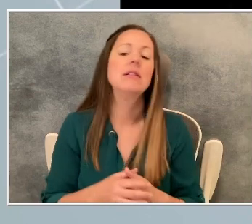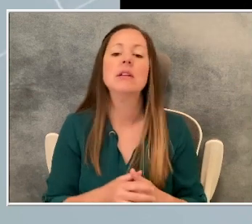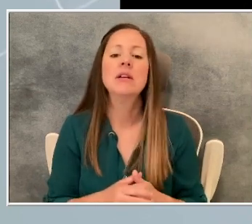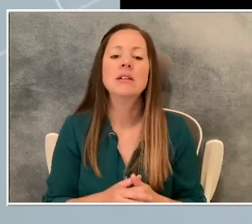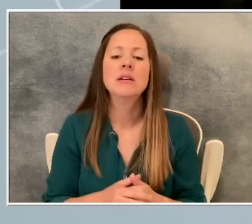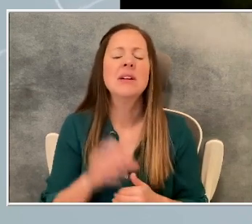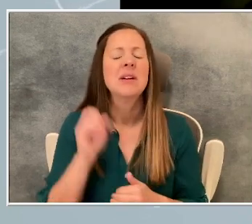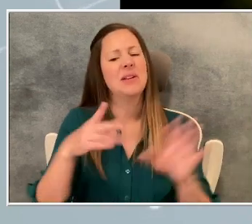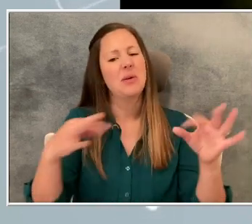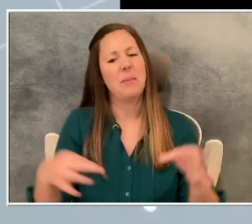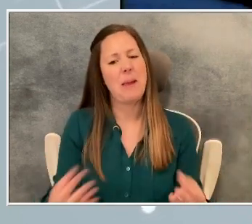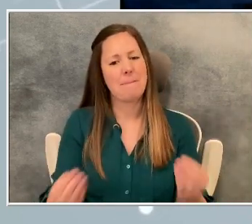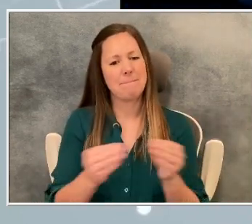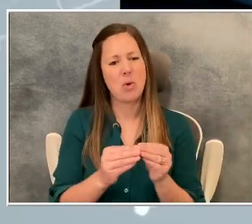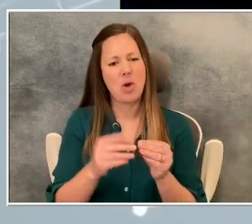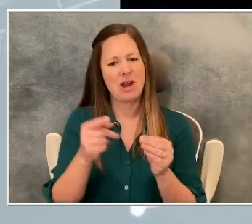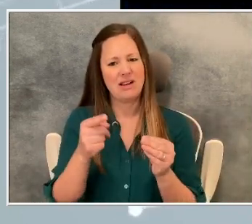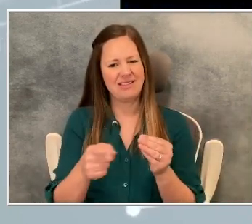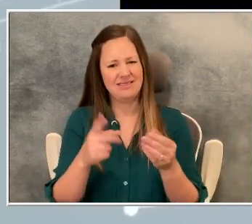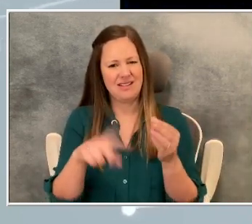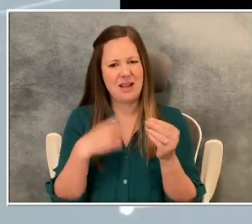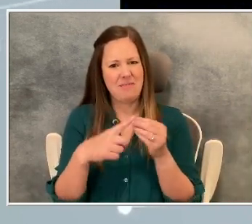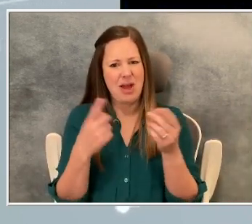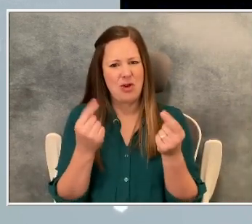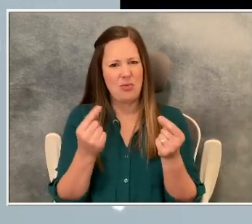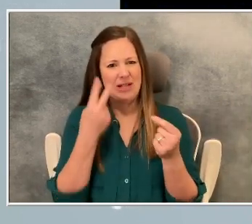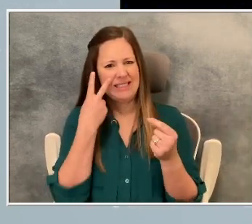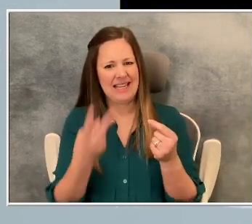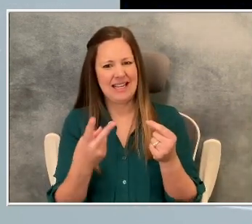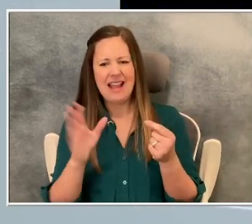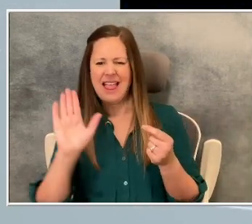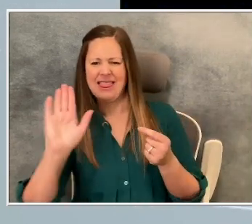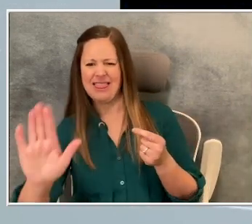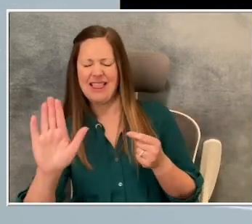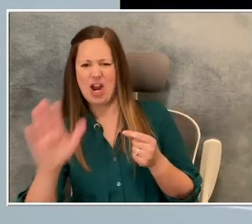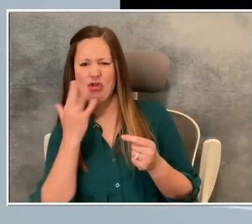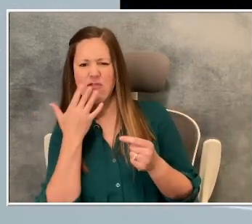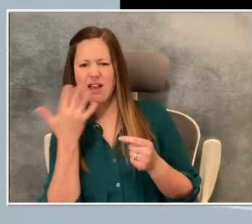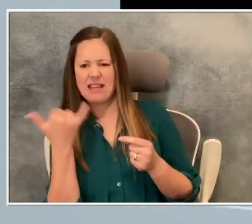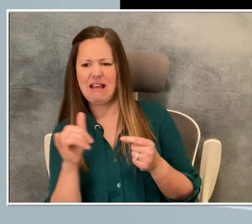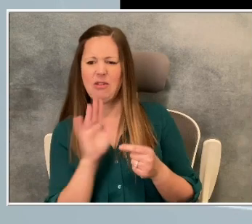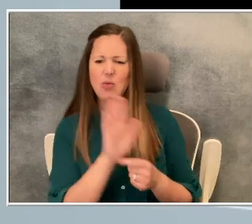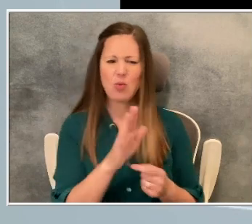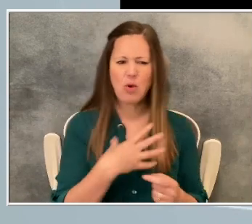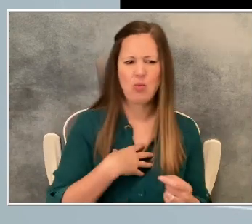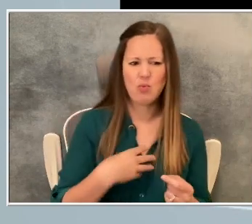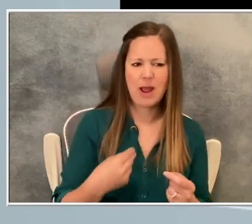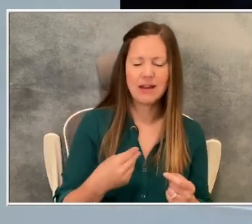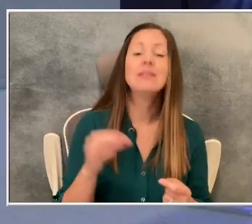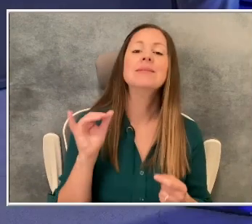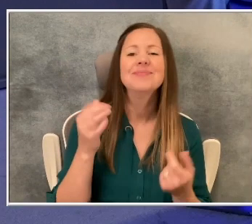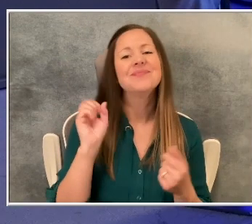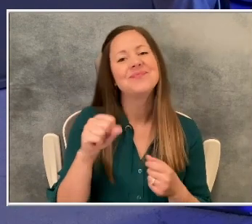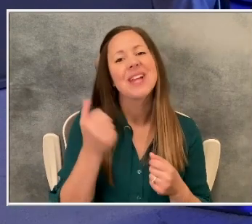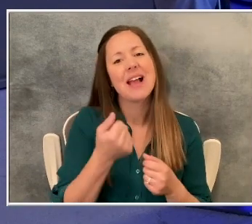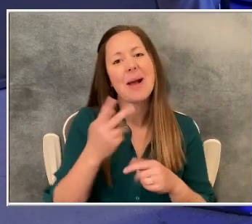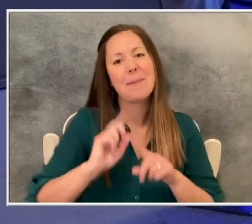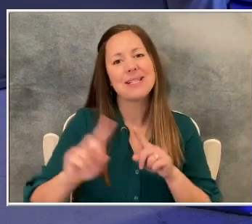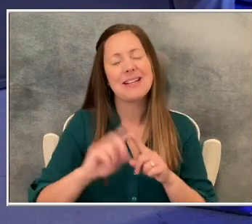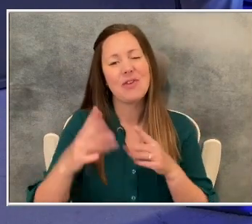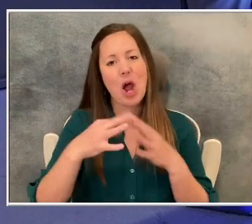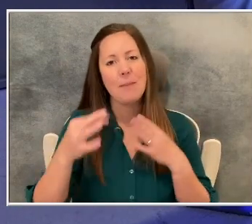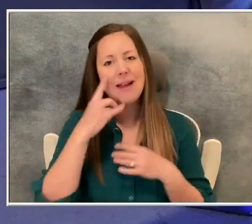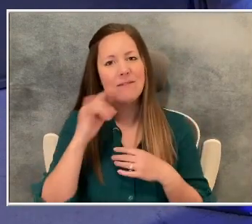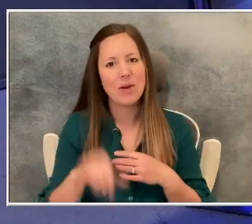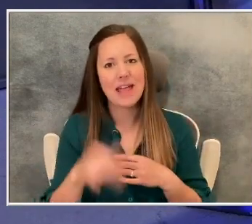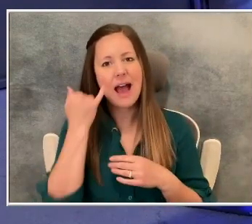a patient, but I noticed that their graft looked yellow and yours looked white. Yeah, so there's a couple of different options for graft implantation for treatment of